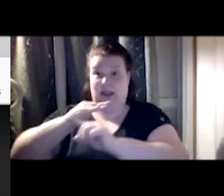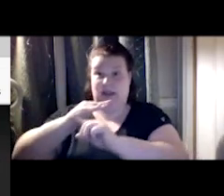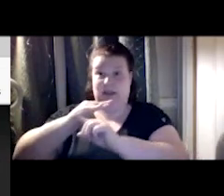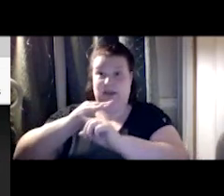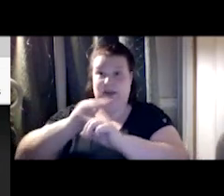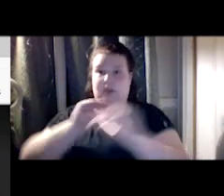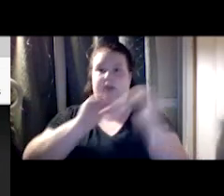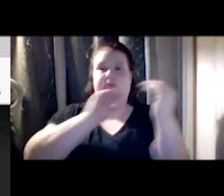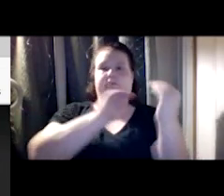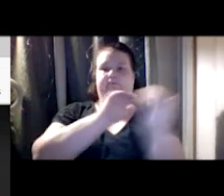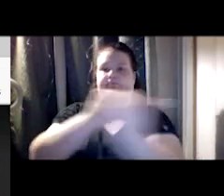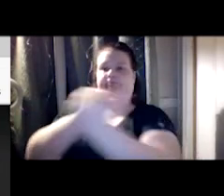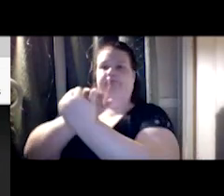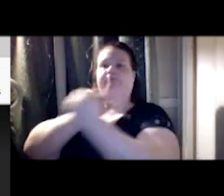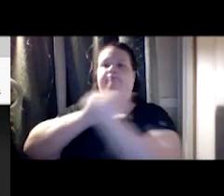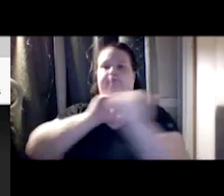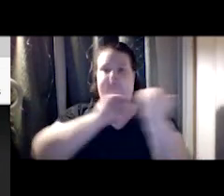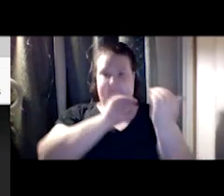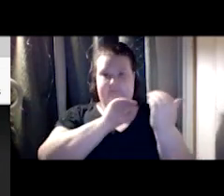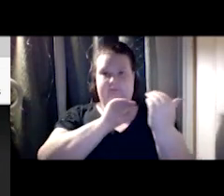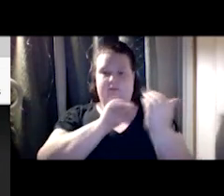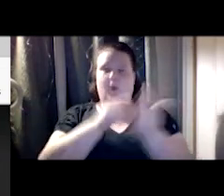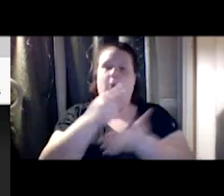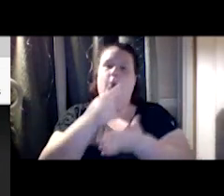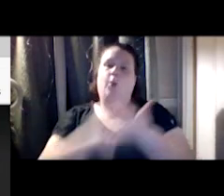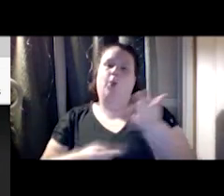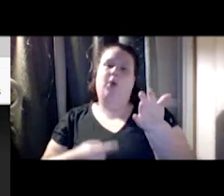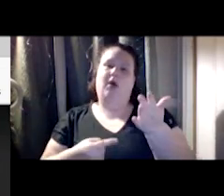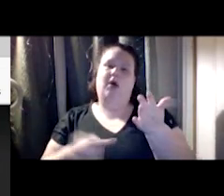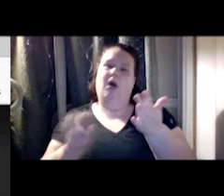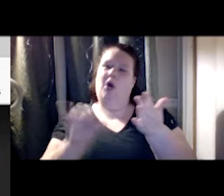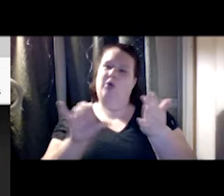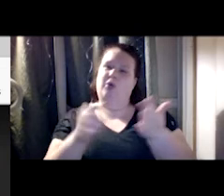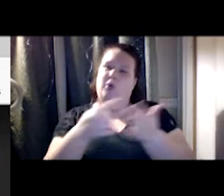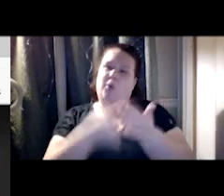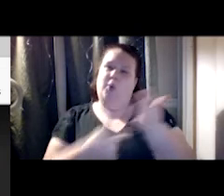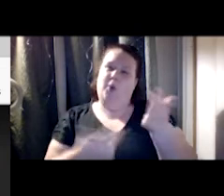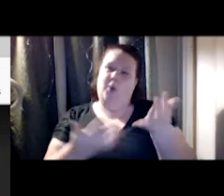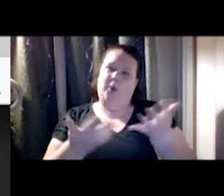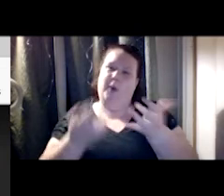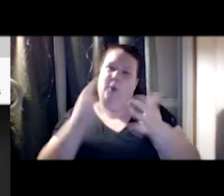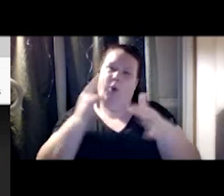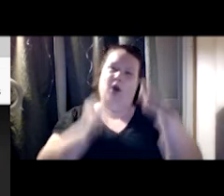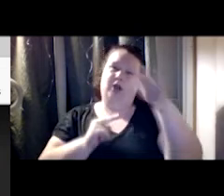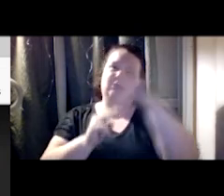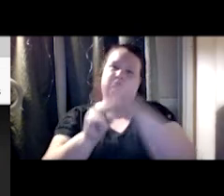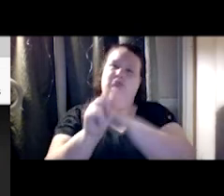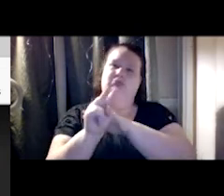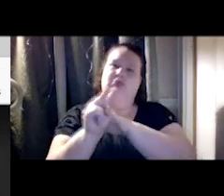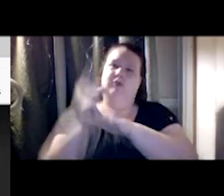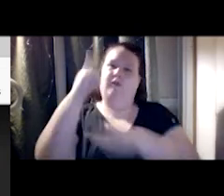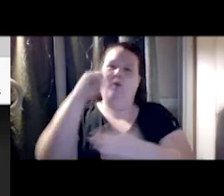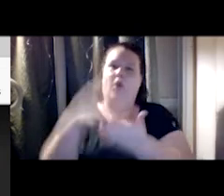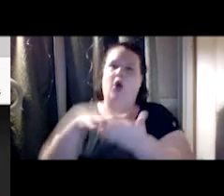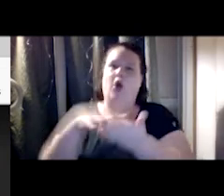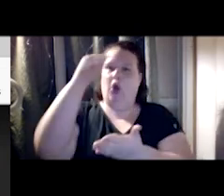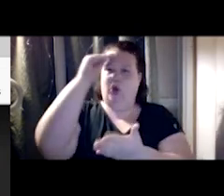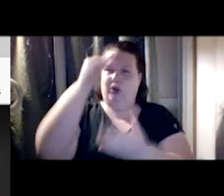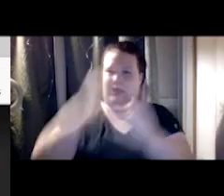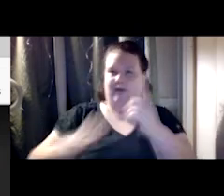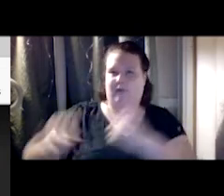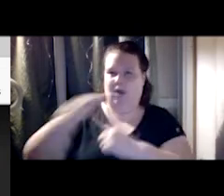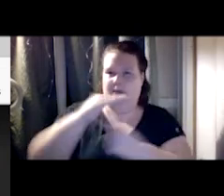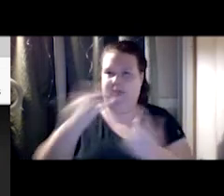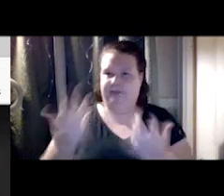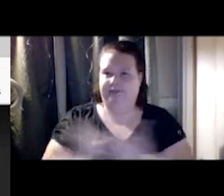with the learning environments. And as Josh mentioned, the pride in the building. So I